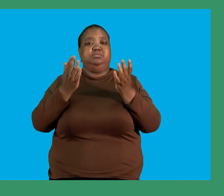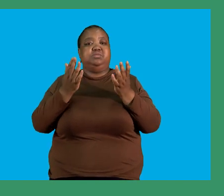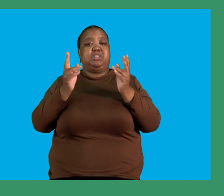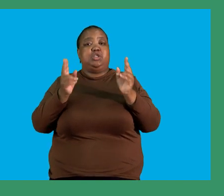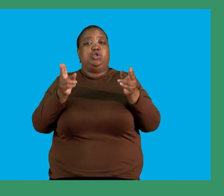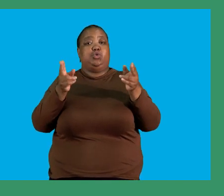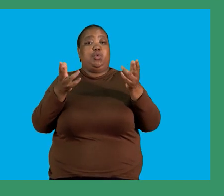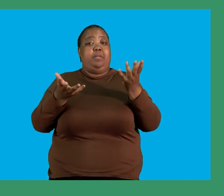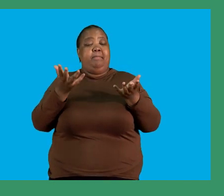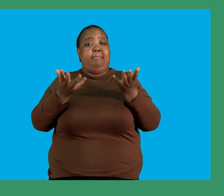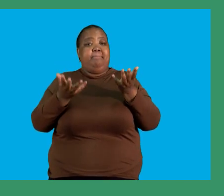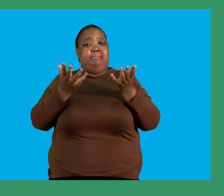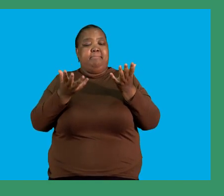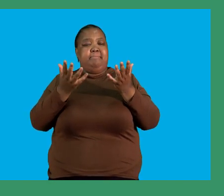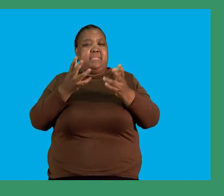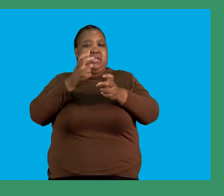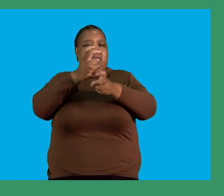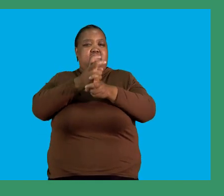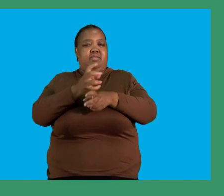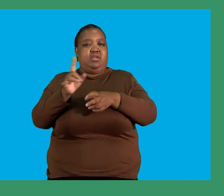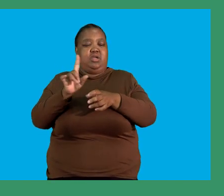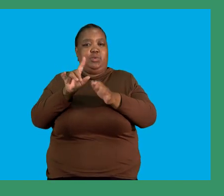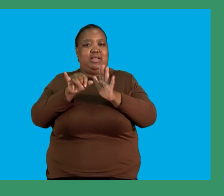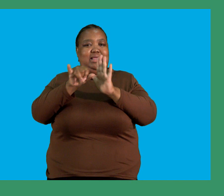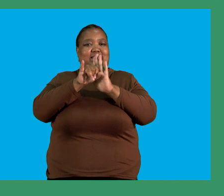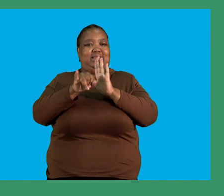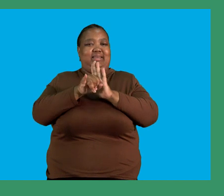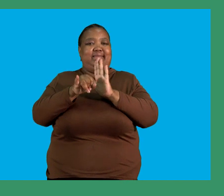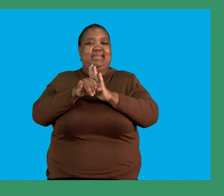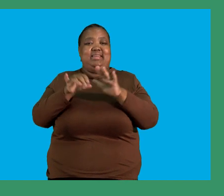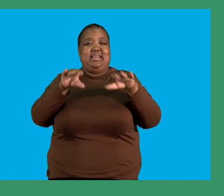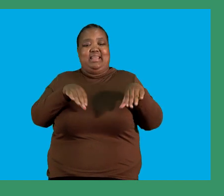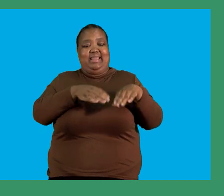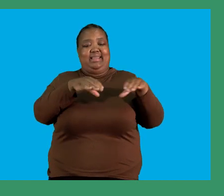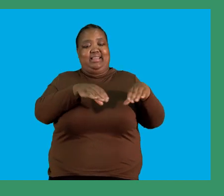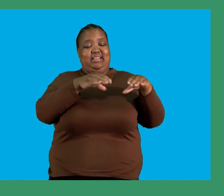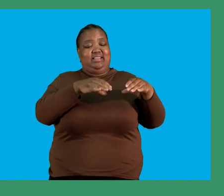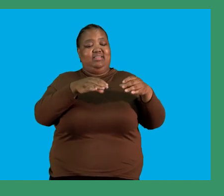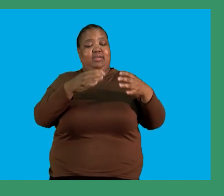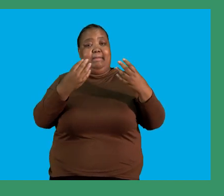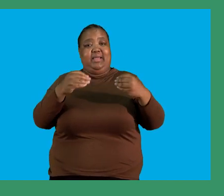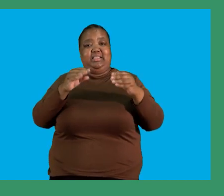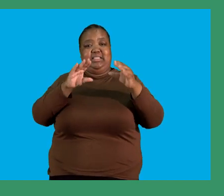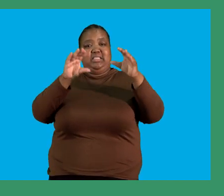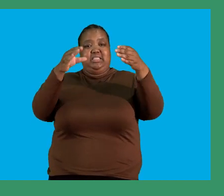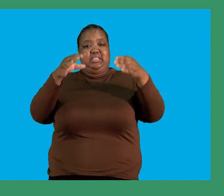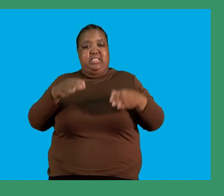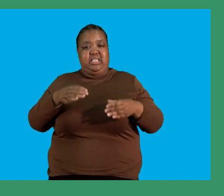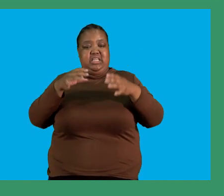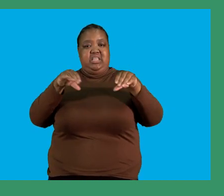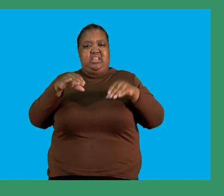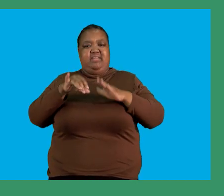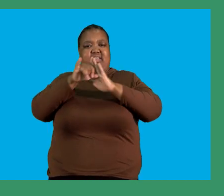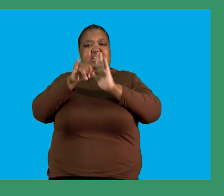Then it is very common that you might have a difficulty in identifying the activities in each